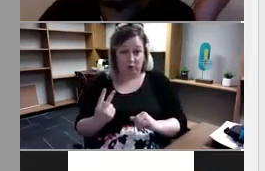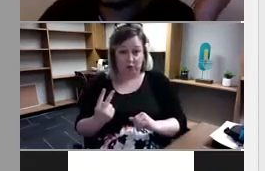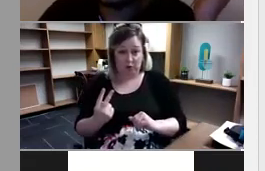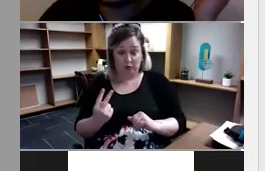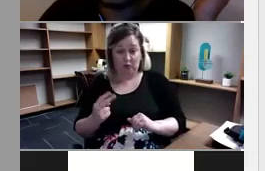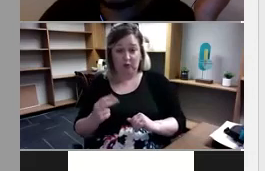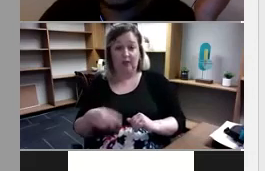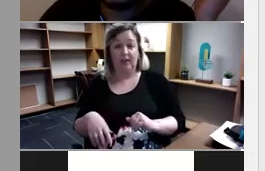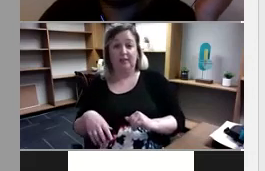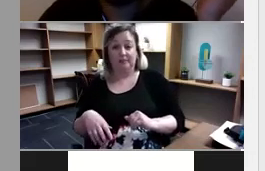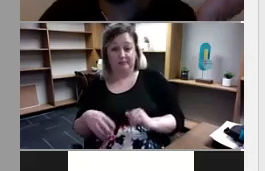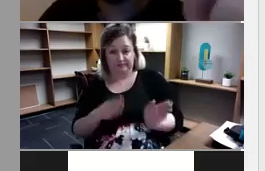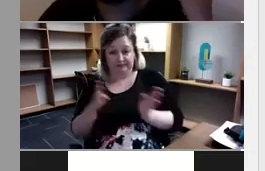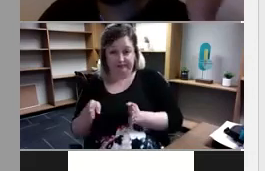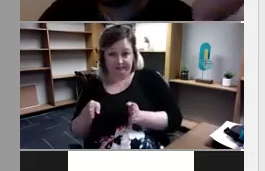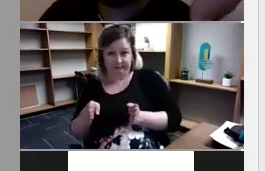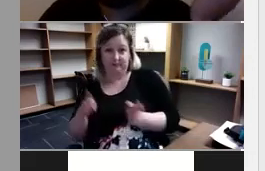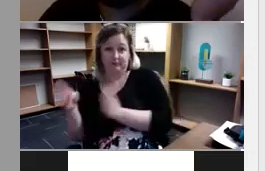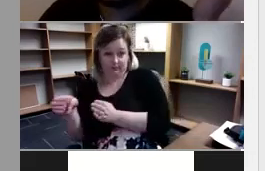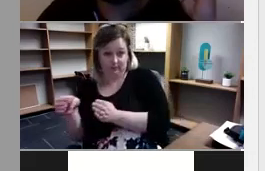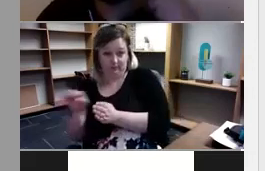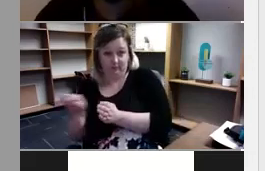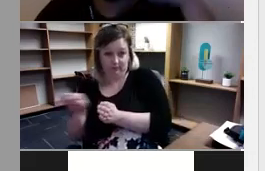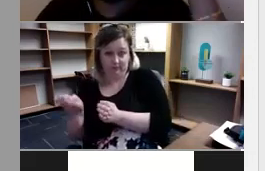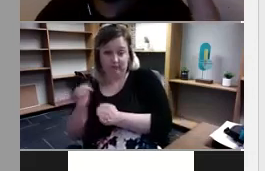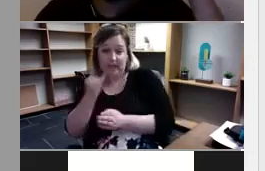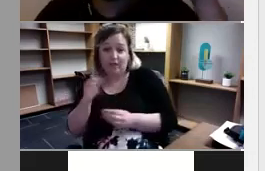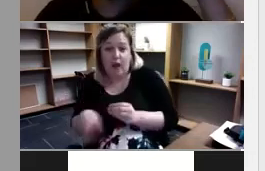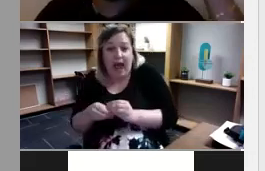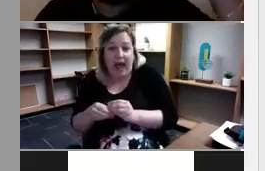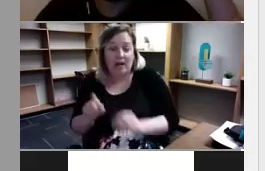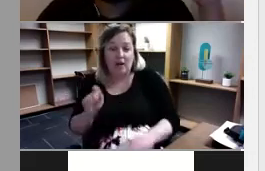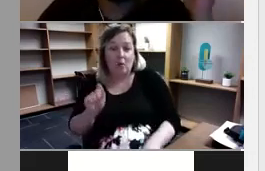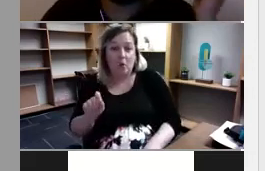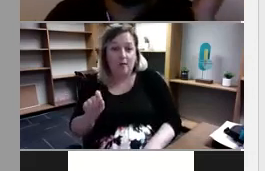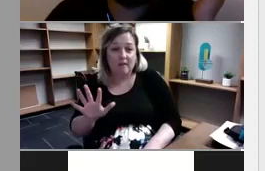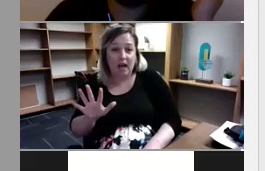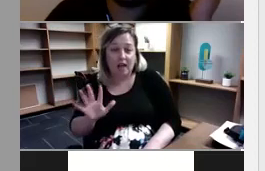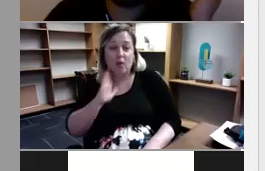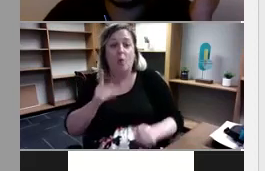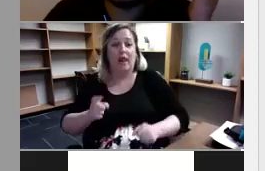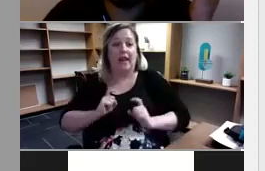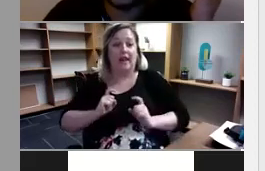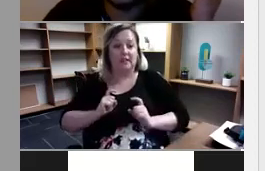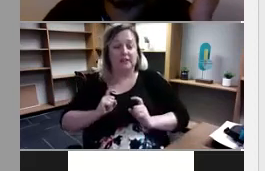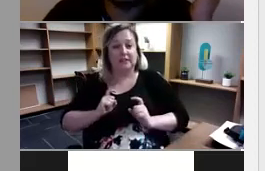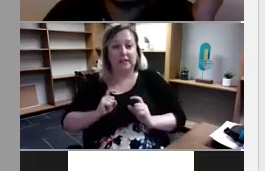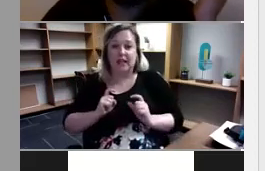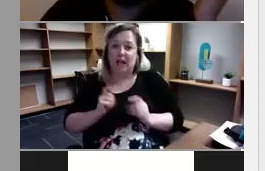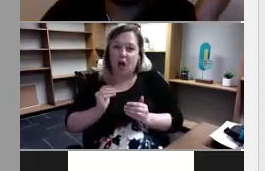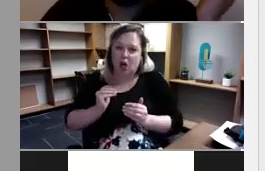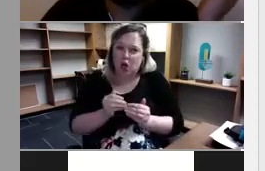squared, and f of n is 2.5. If we add 0.5 to it, that gives you the lower bound, but the tight lower bound for this particular